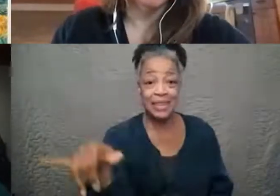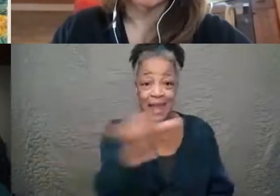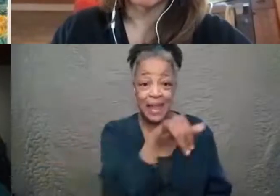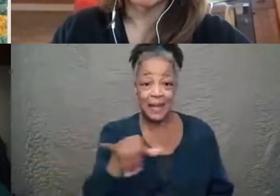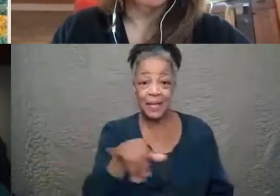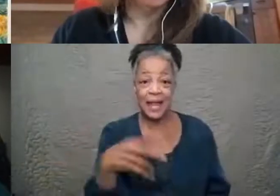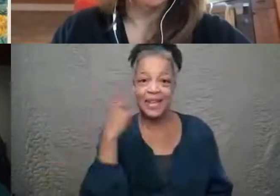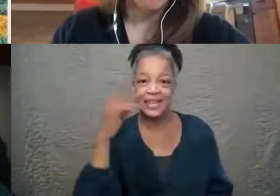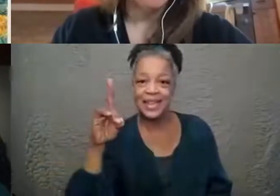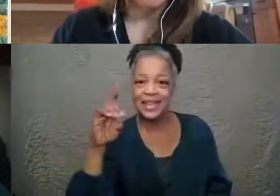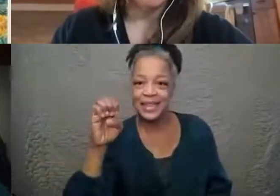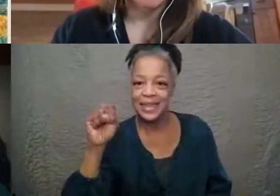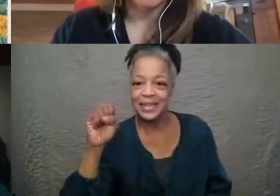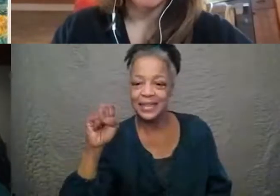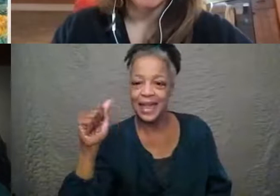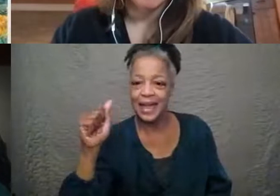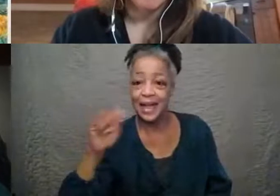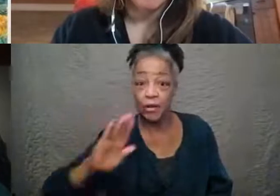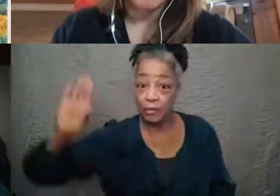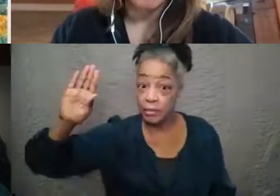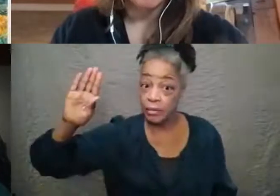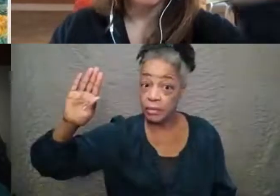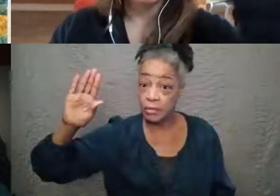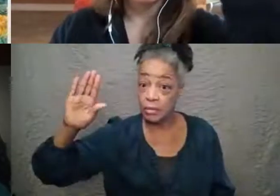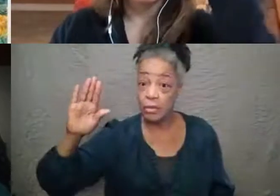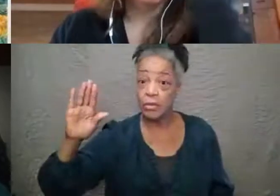Dessa raising her hand. Did you want to make it? Okay.